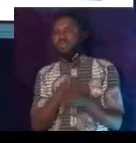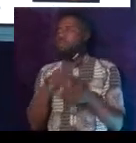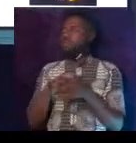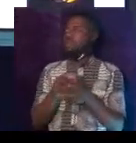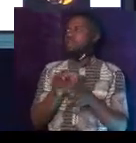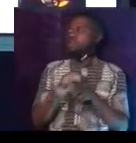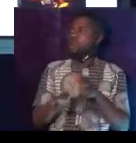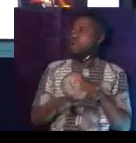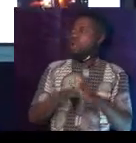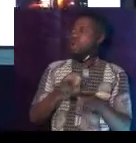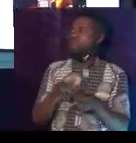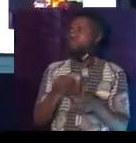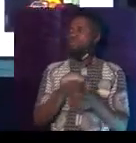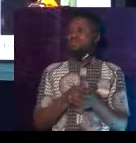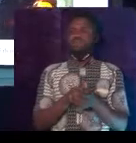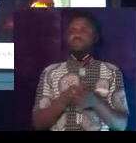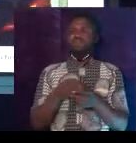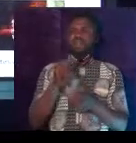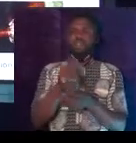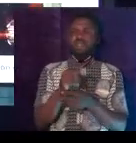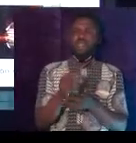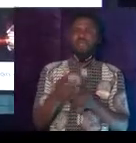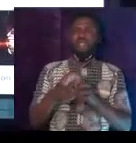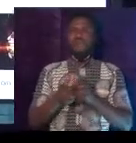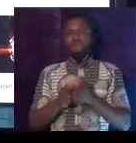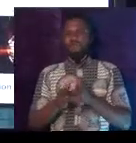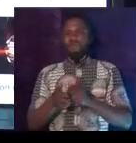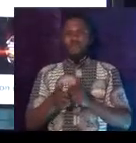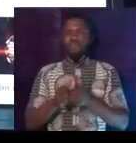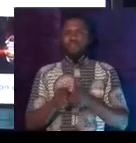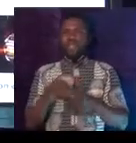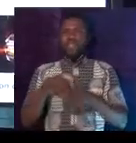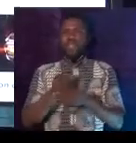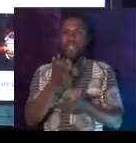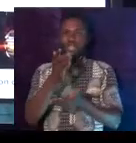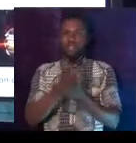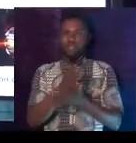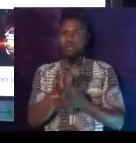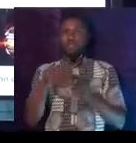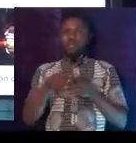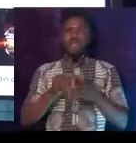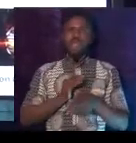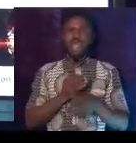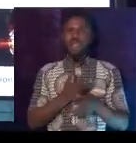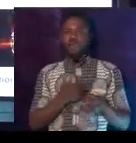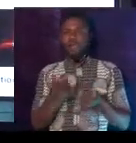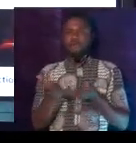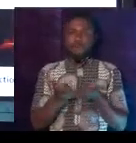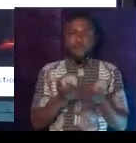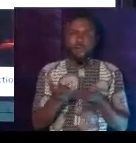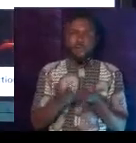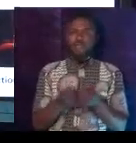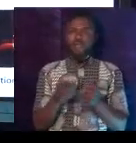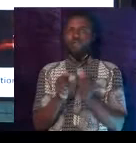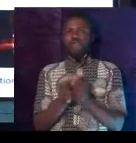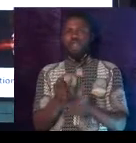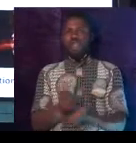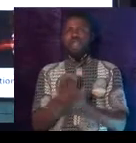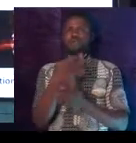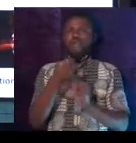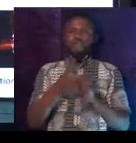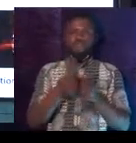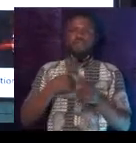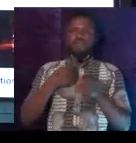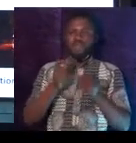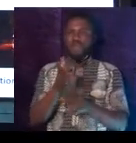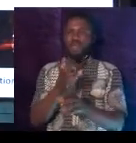about. In walking, it requires a friction to do so. In stopping in a motor vehicle, with the help of